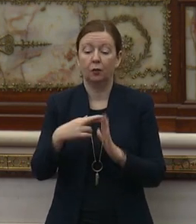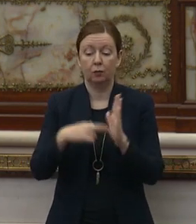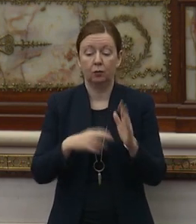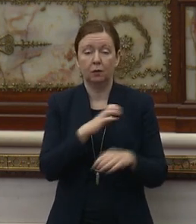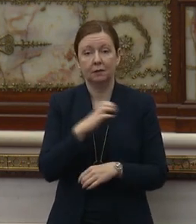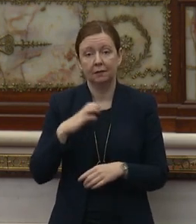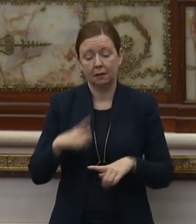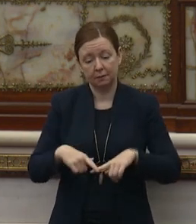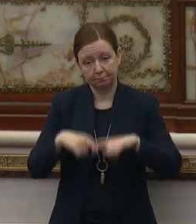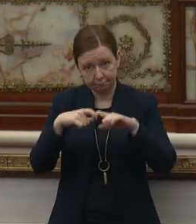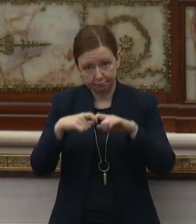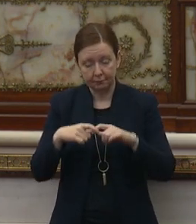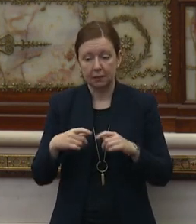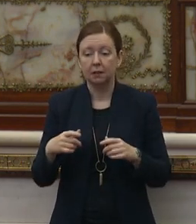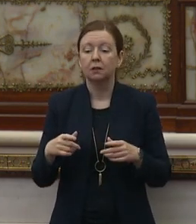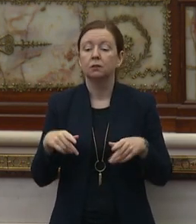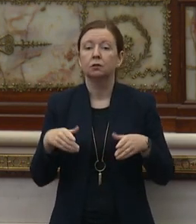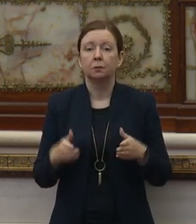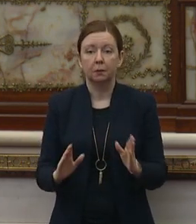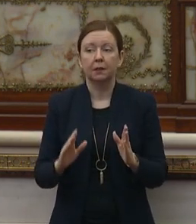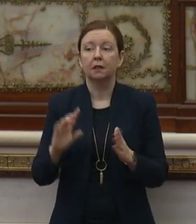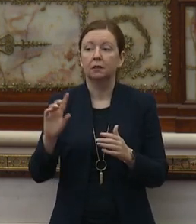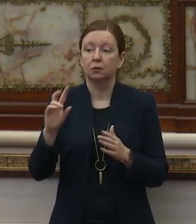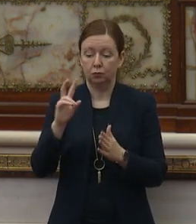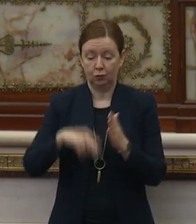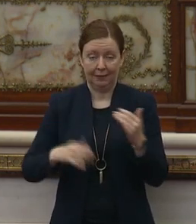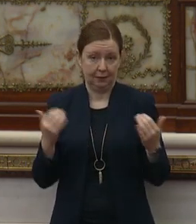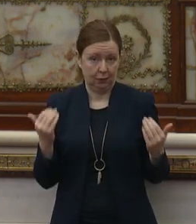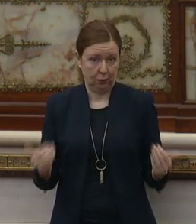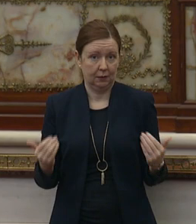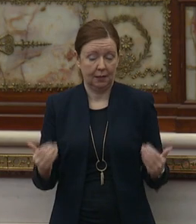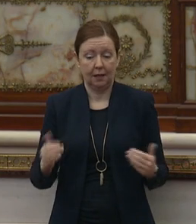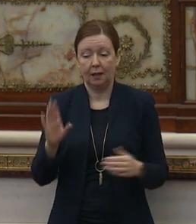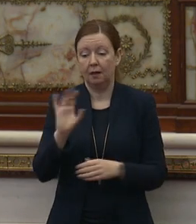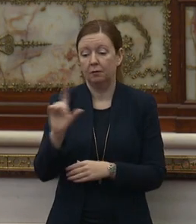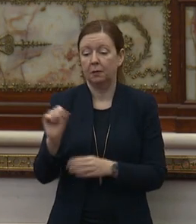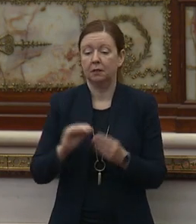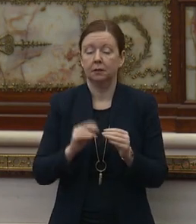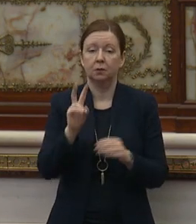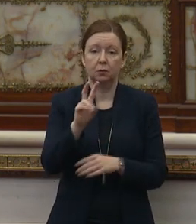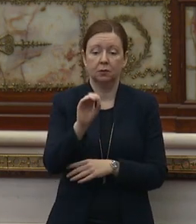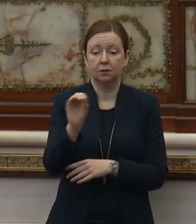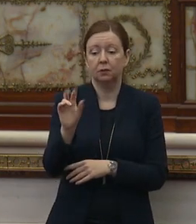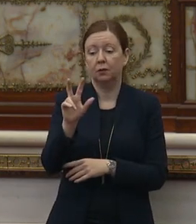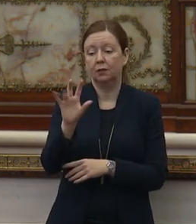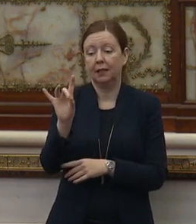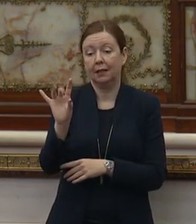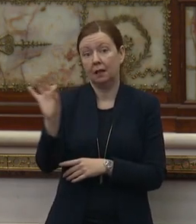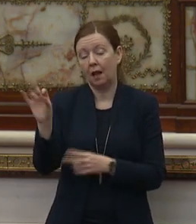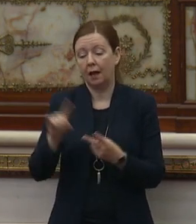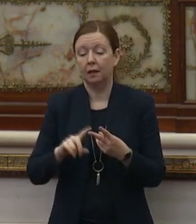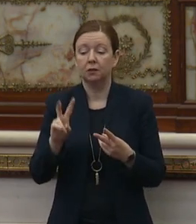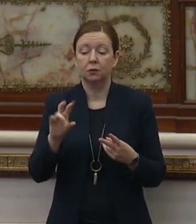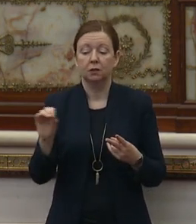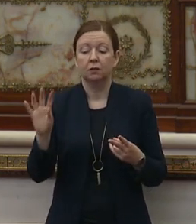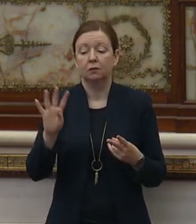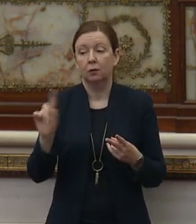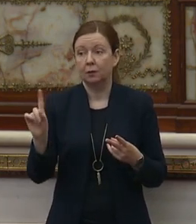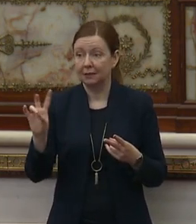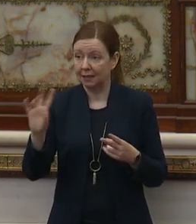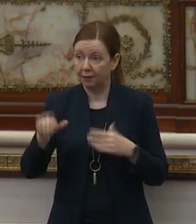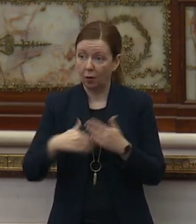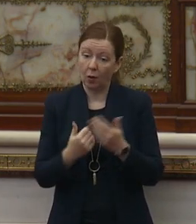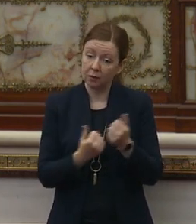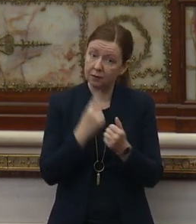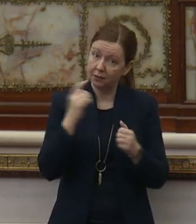of council be suspended so as to permit reading this day of bills number 200389 and 200417. All